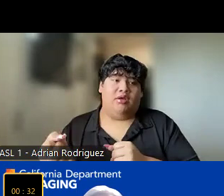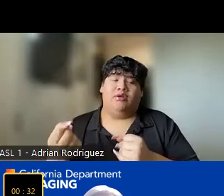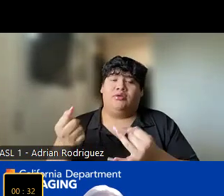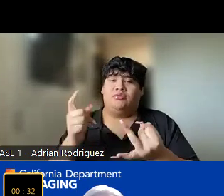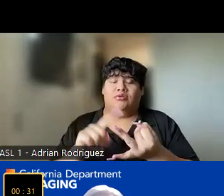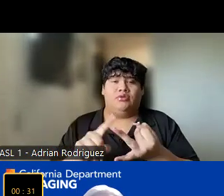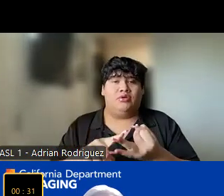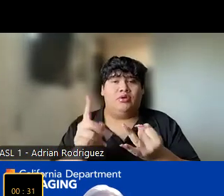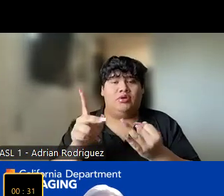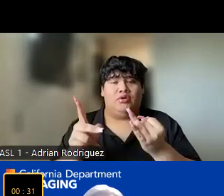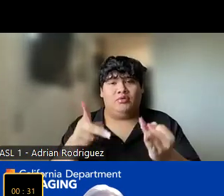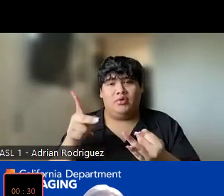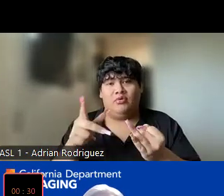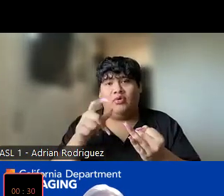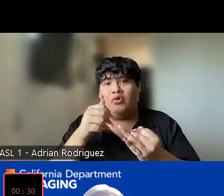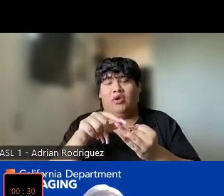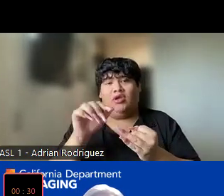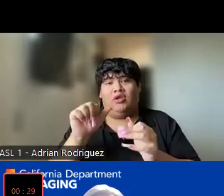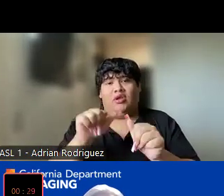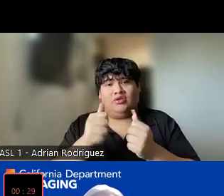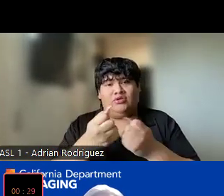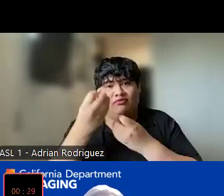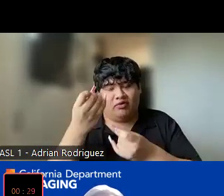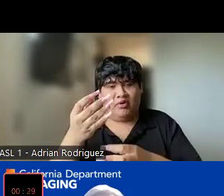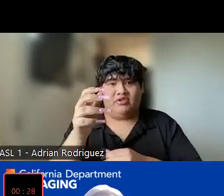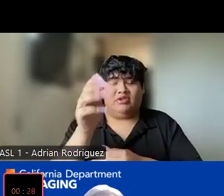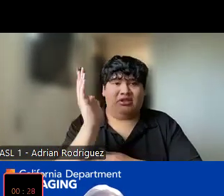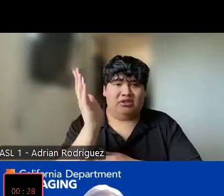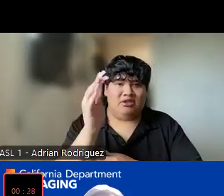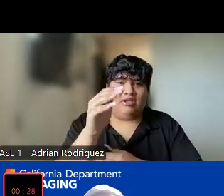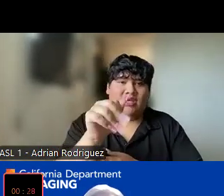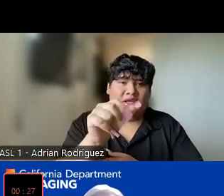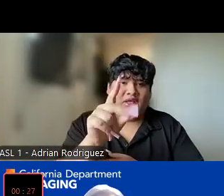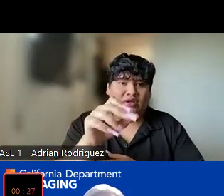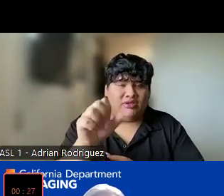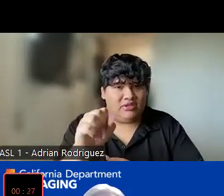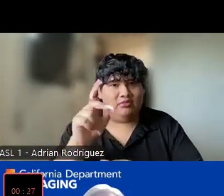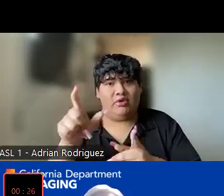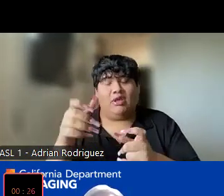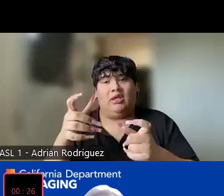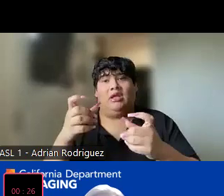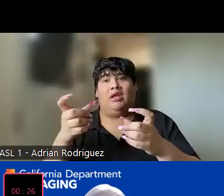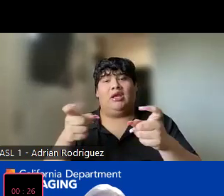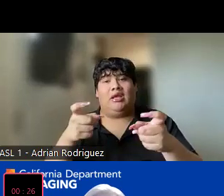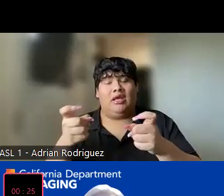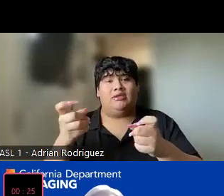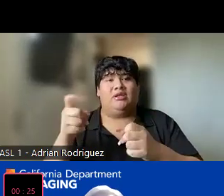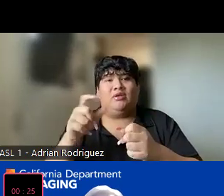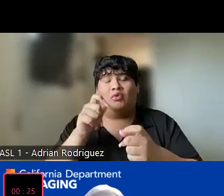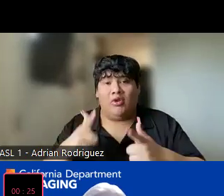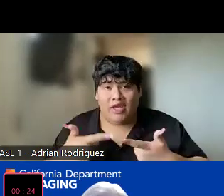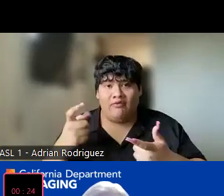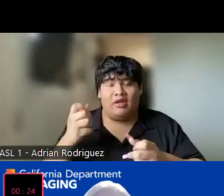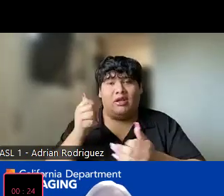through our area agencies through information assistance, for example, or ADRCs that need case management to like successfully live independently